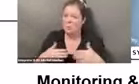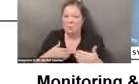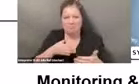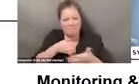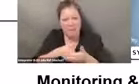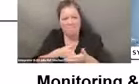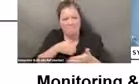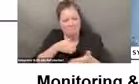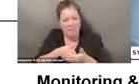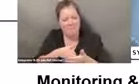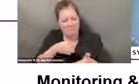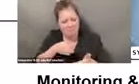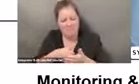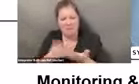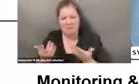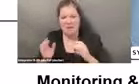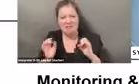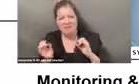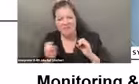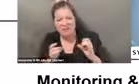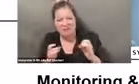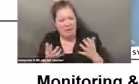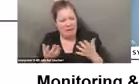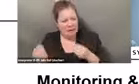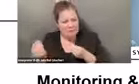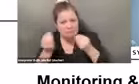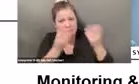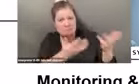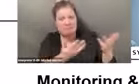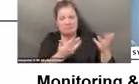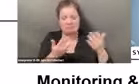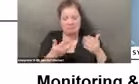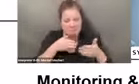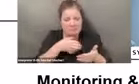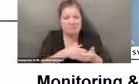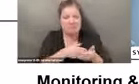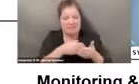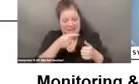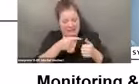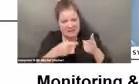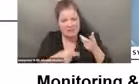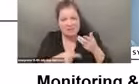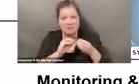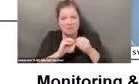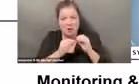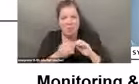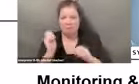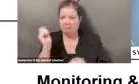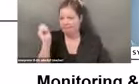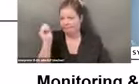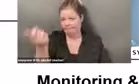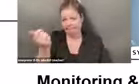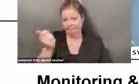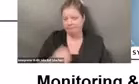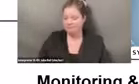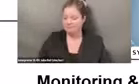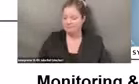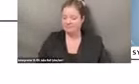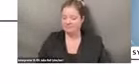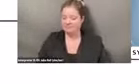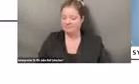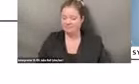are encountering on websites and when using mobile applications, the feedback is still very rare.